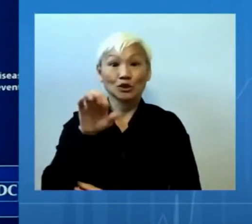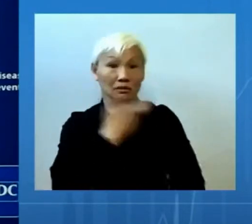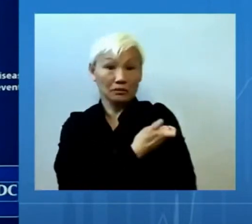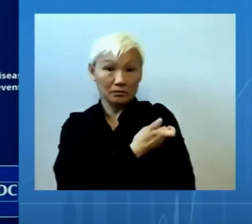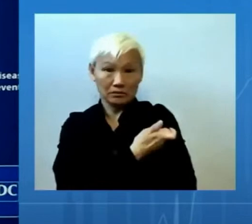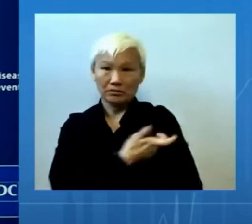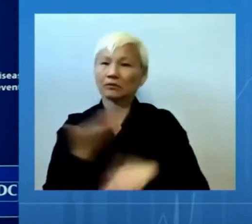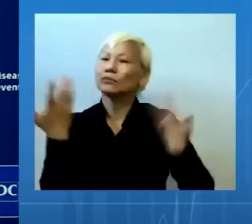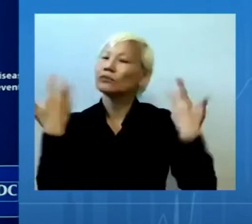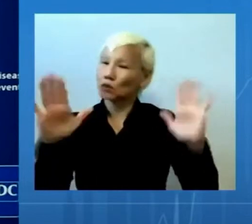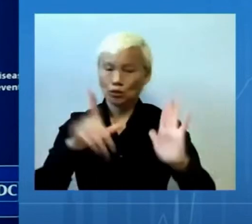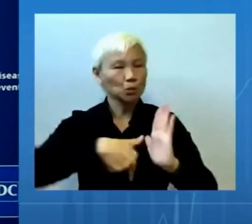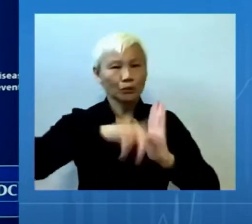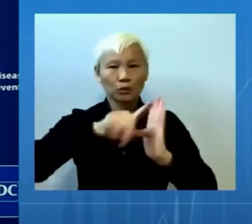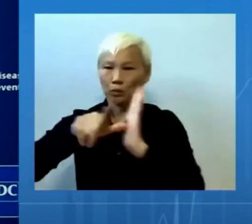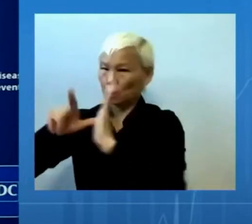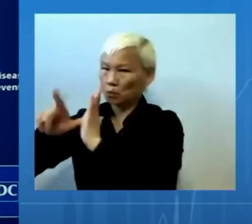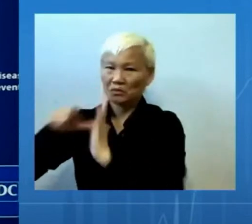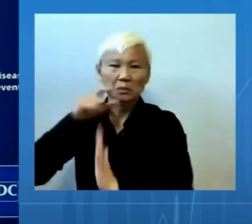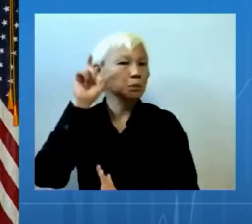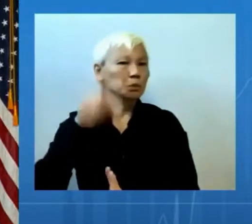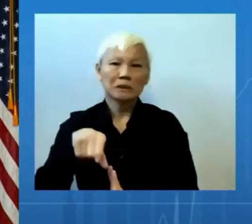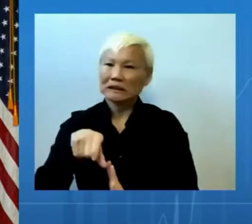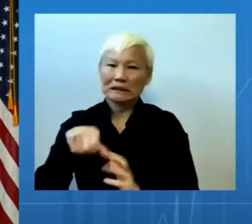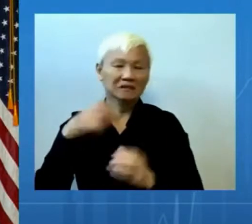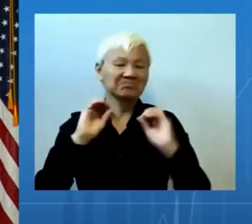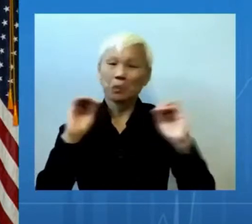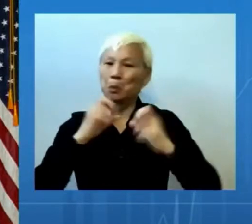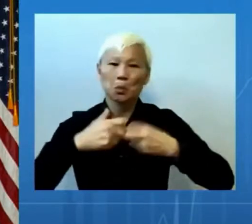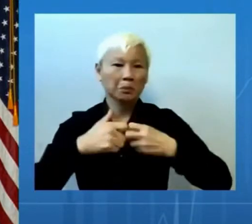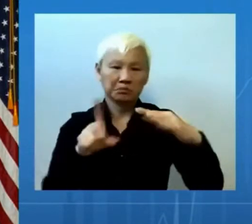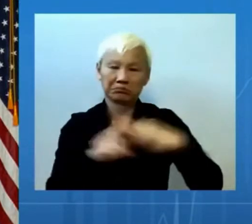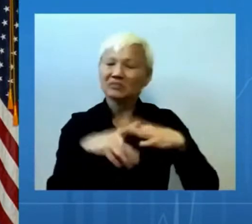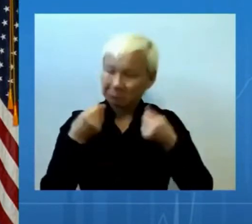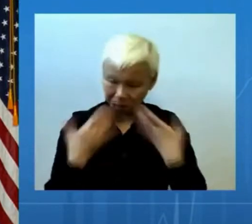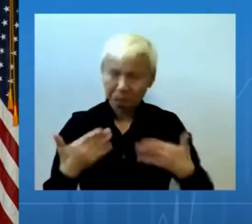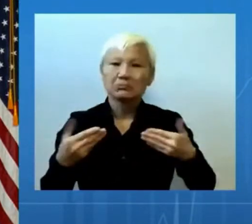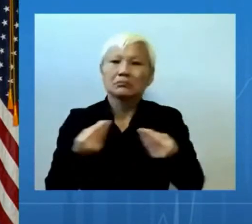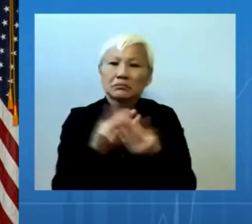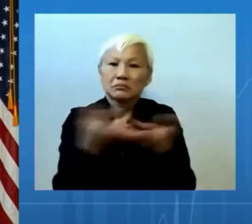to getting those adolescents vaccinated. Next question, please.